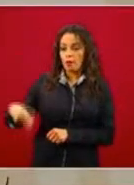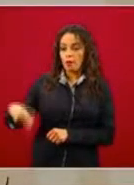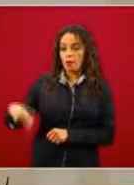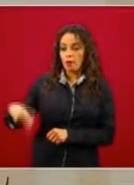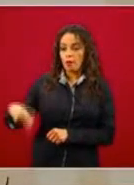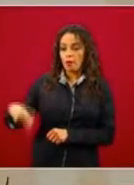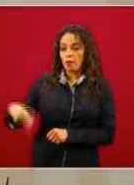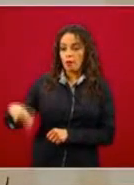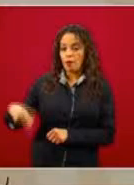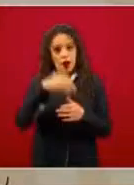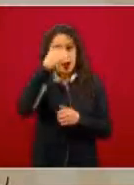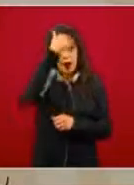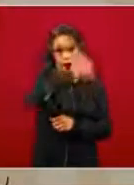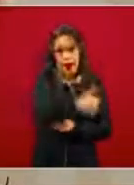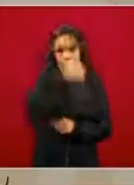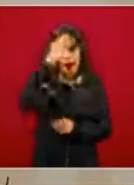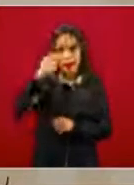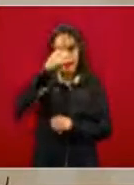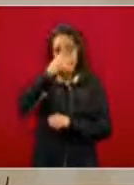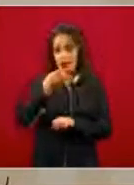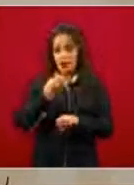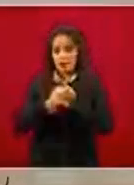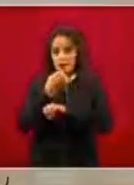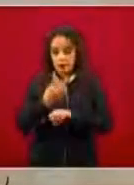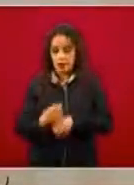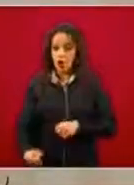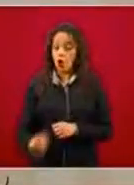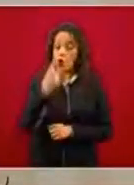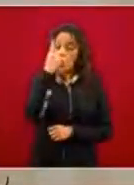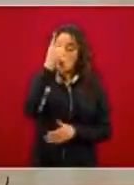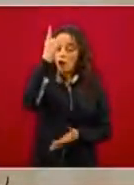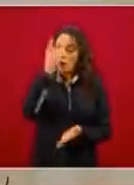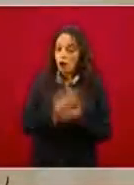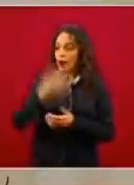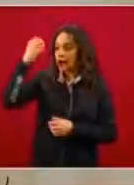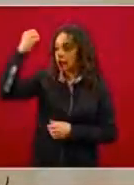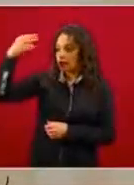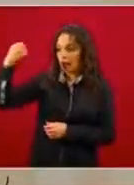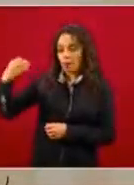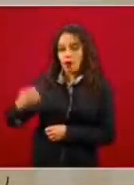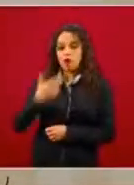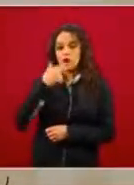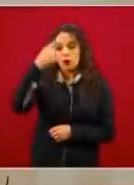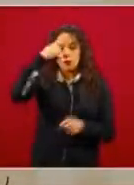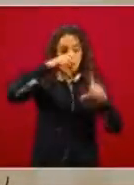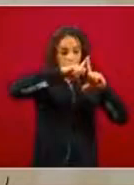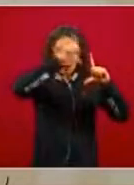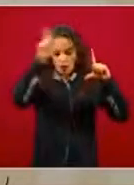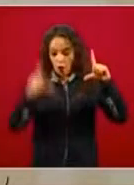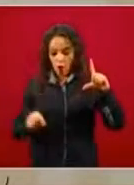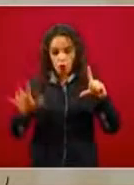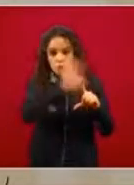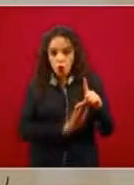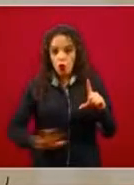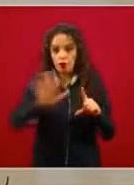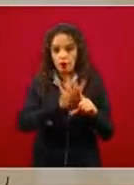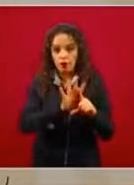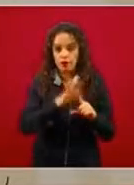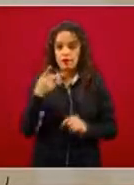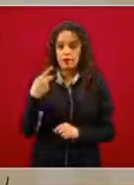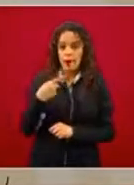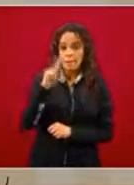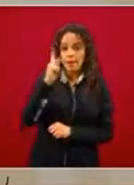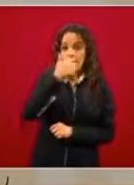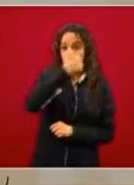what is the number for their stoplights for the state. It's a single stoplight for